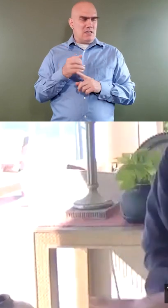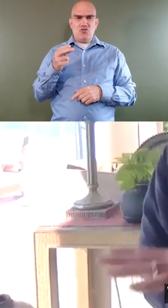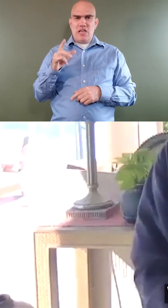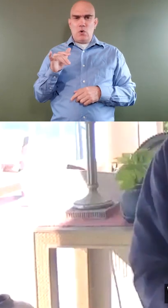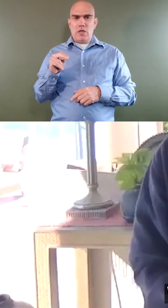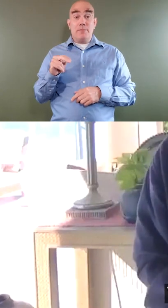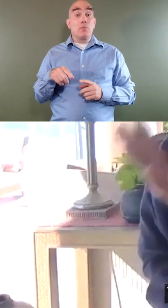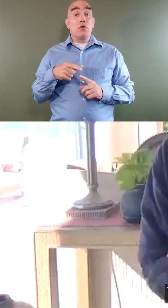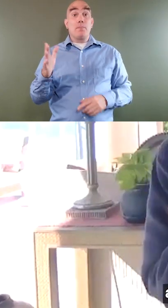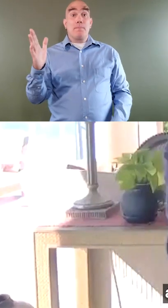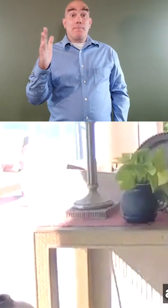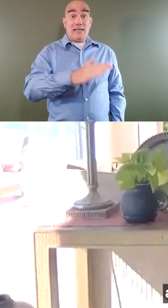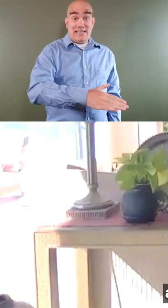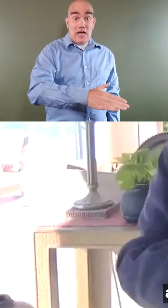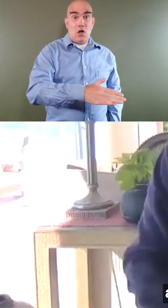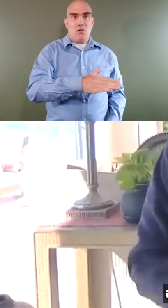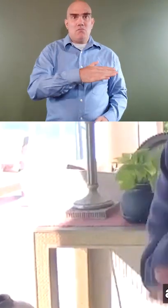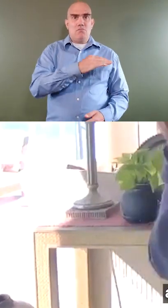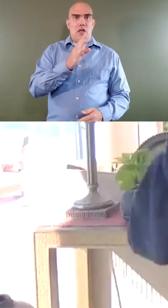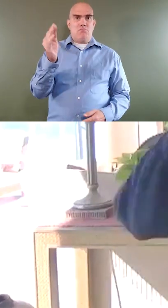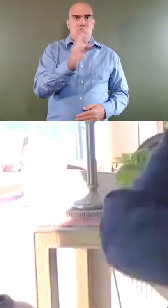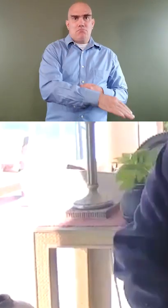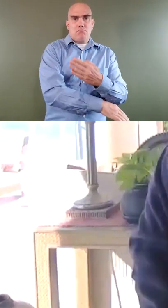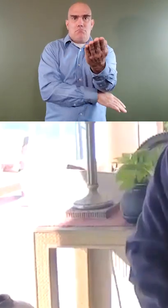you're blocking down and then coming up like this.